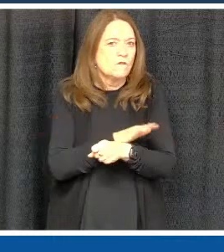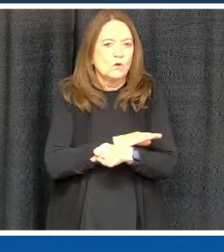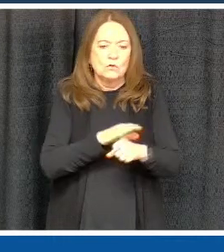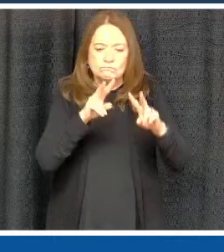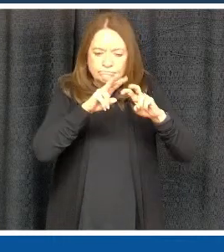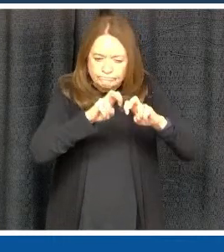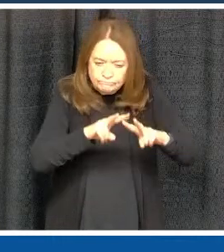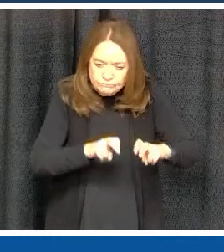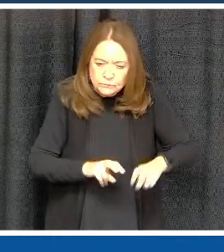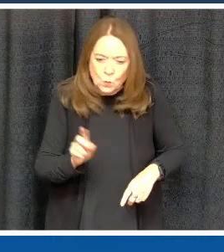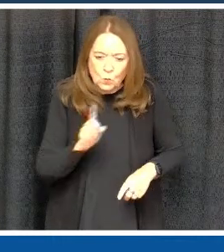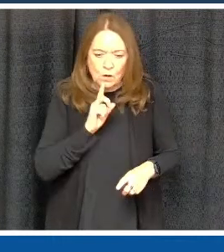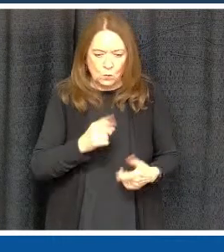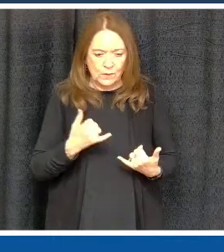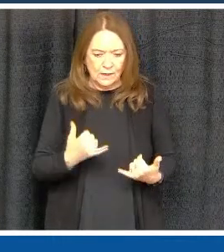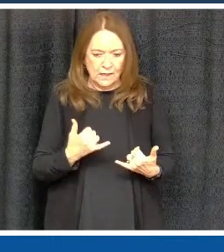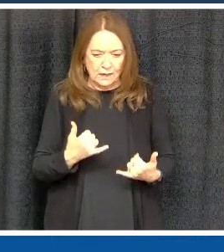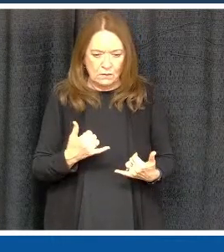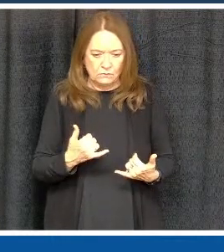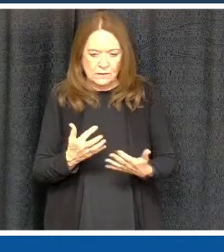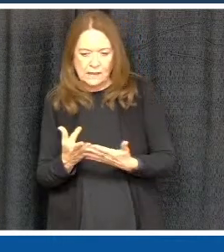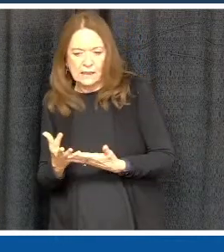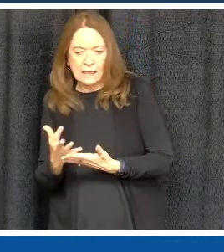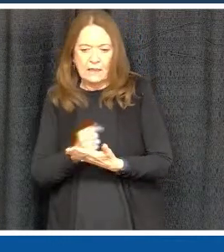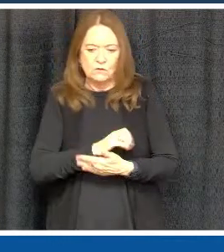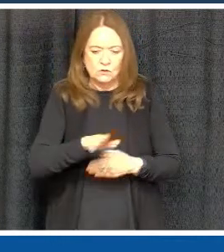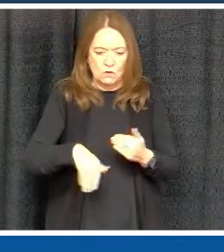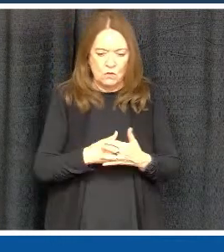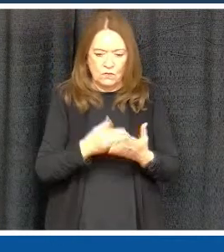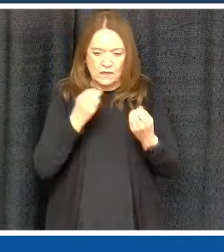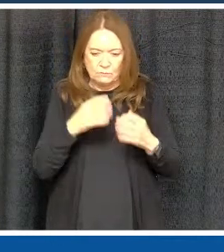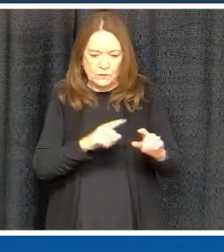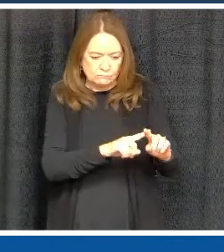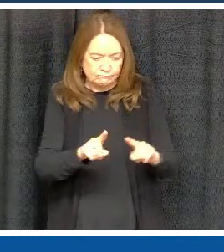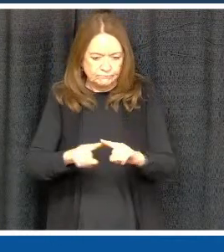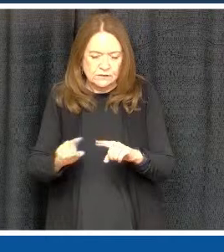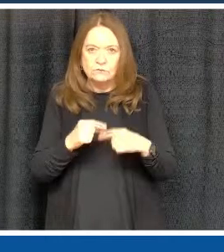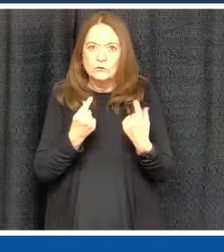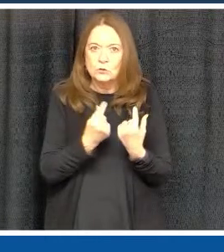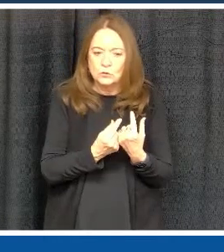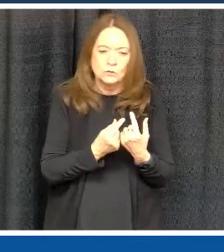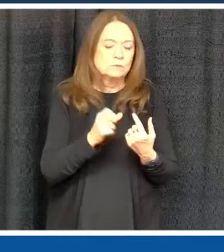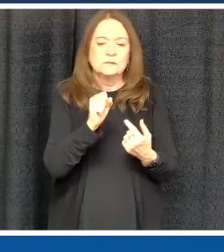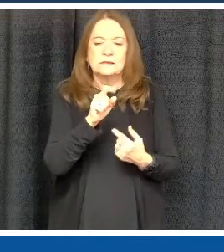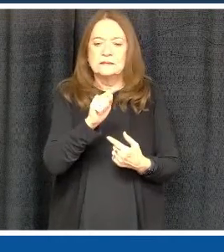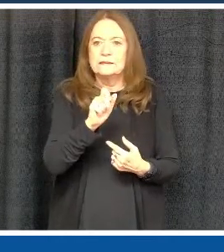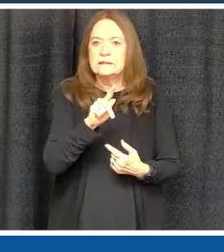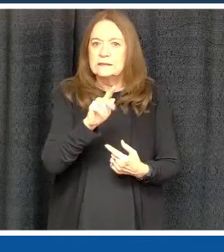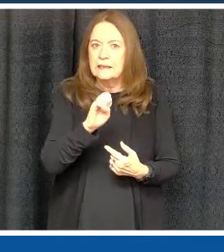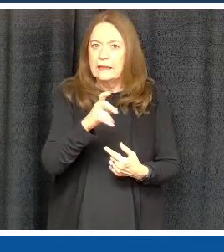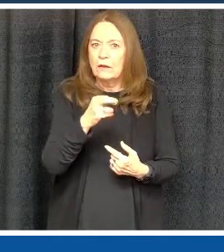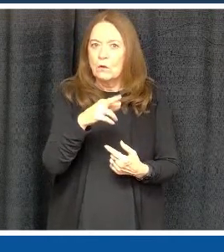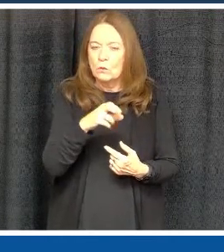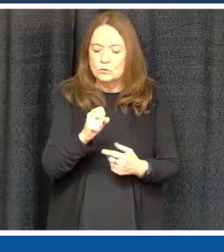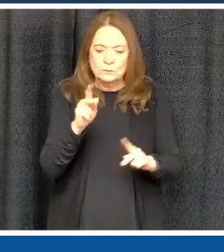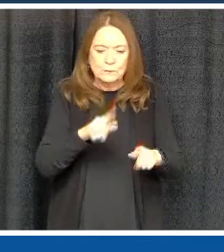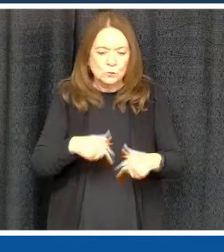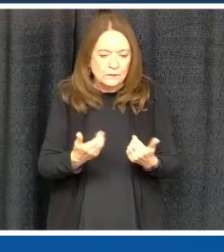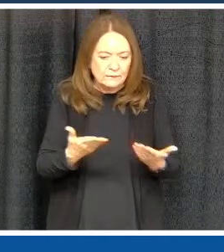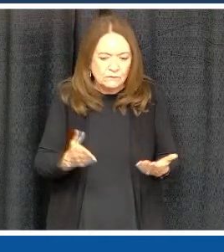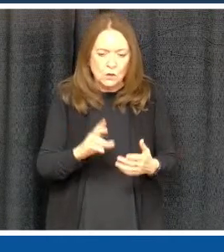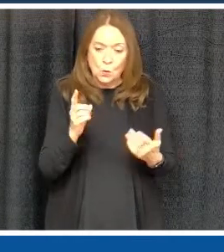today. It gathers all that information I said from all those different groups, stakeholders, citizens, and others. Where do we want to